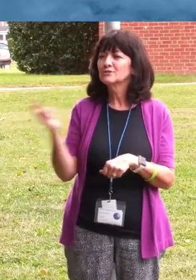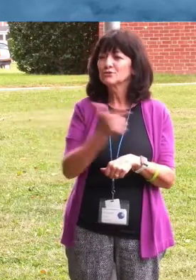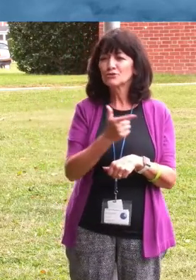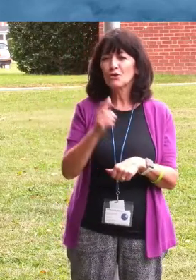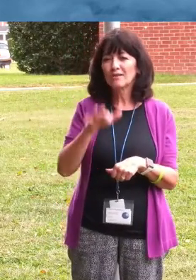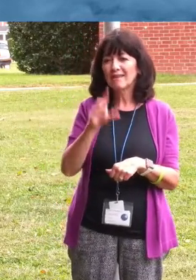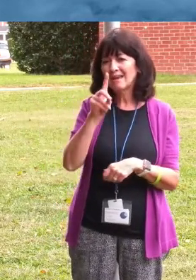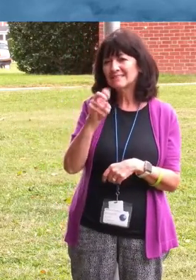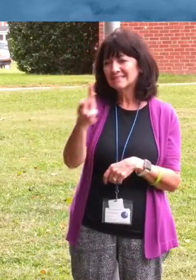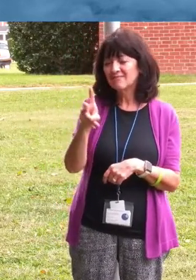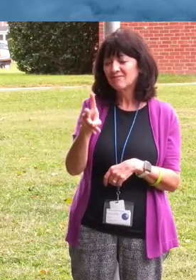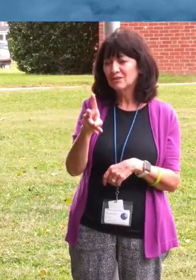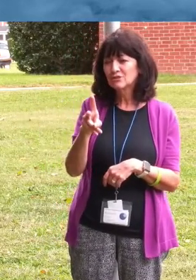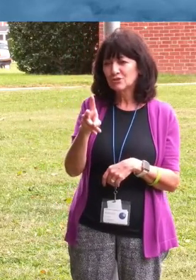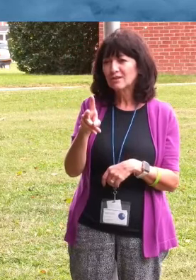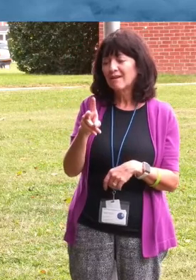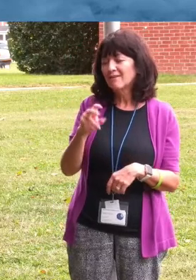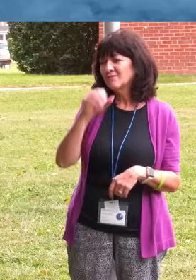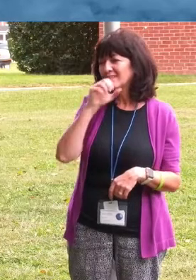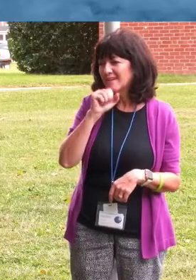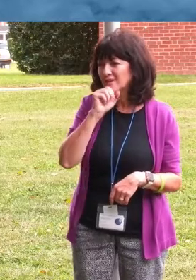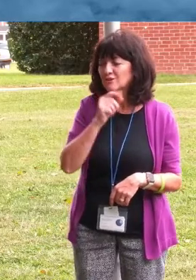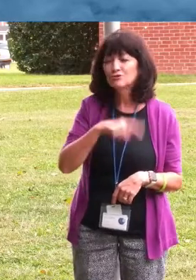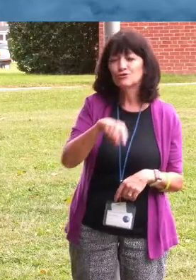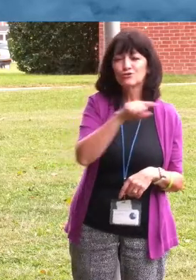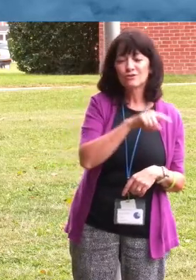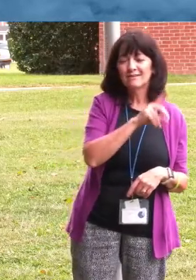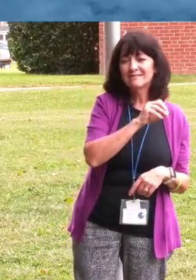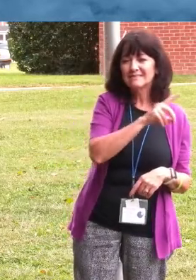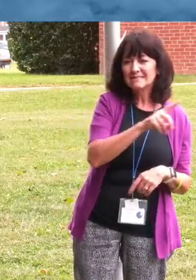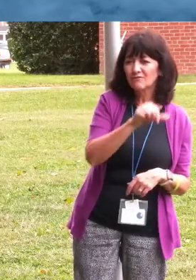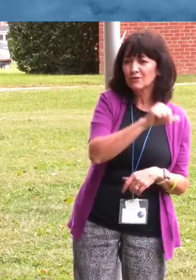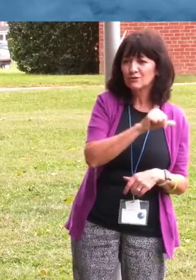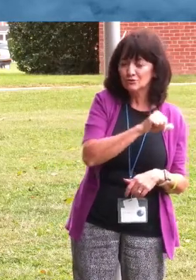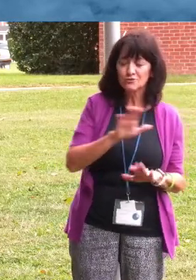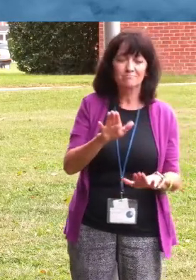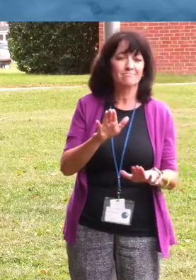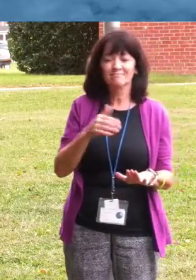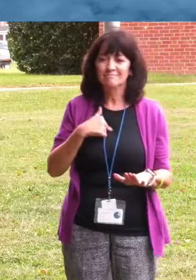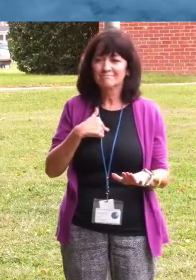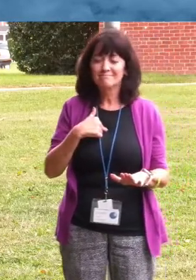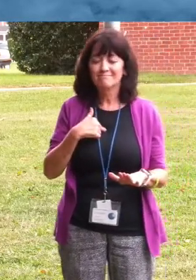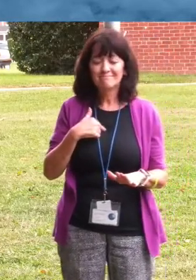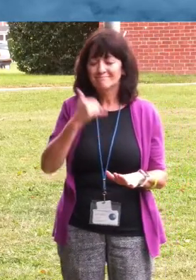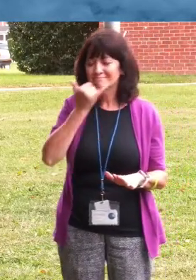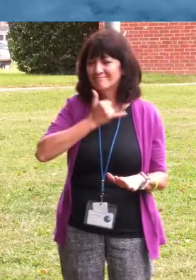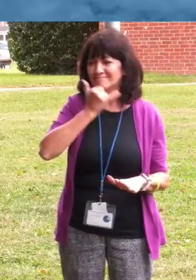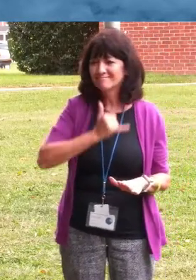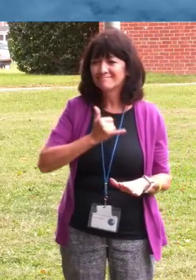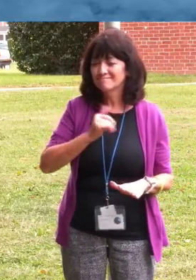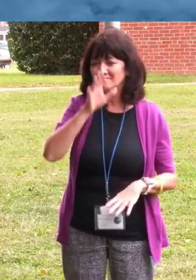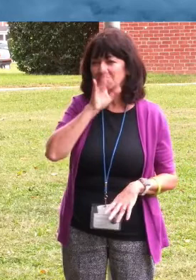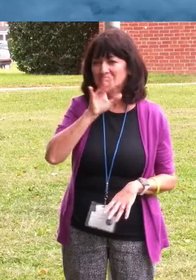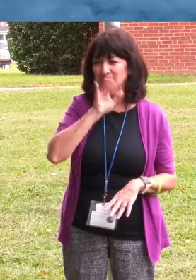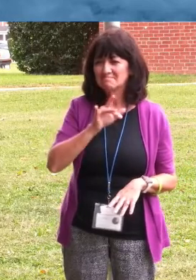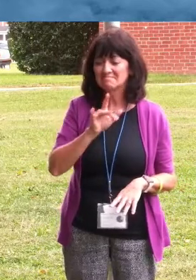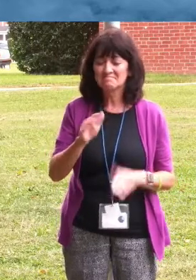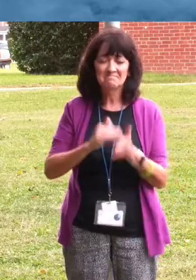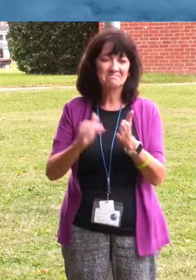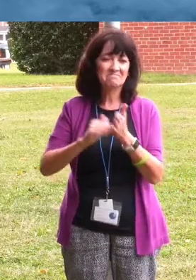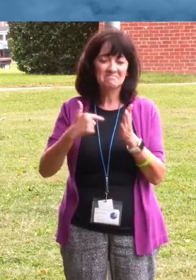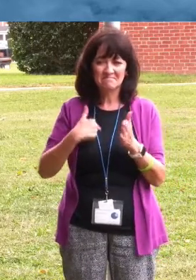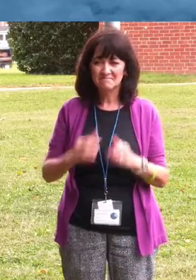aging in adults with physical disabilities. So many, I apologize. Thank you.